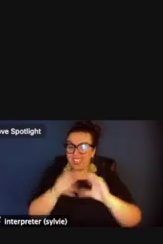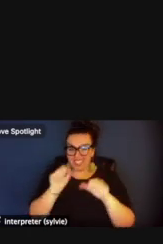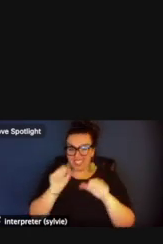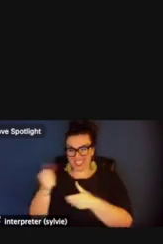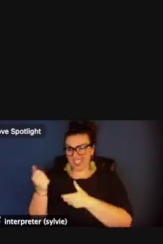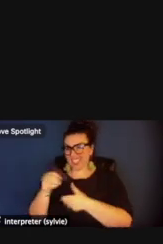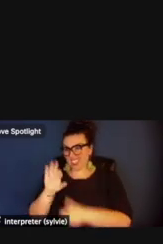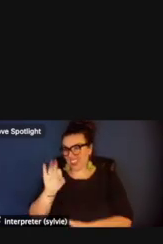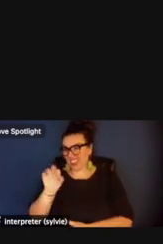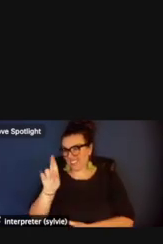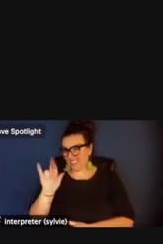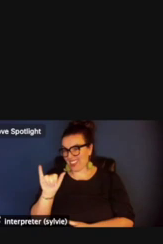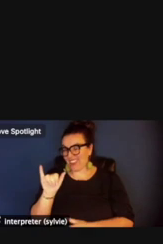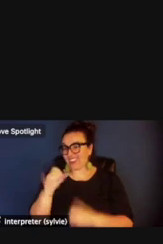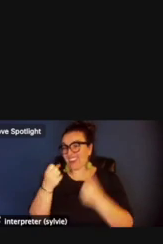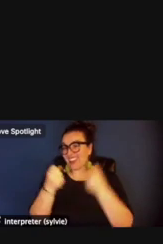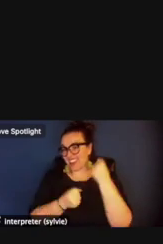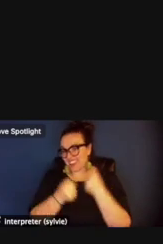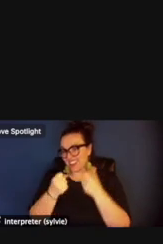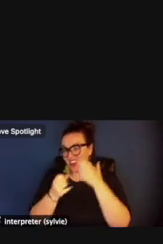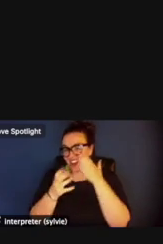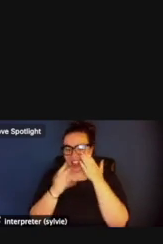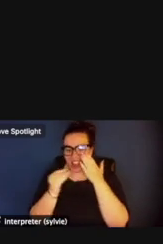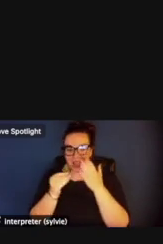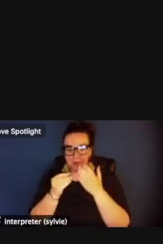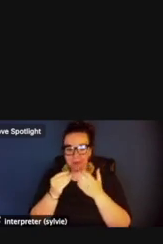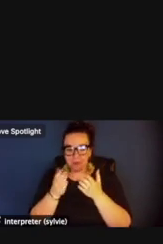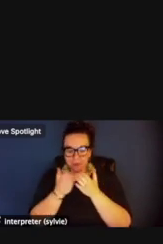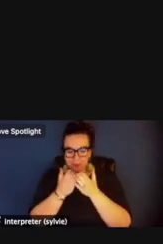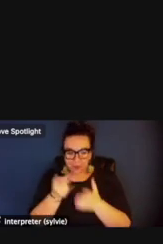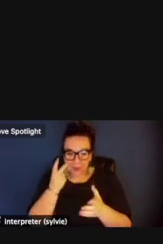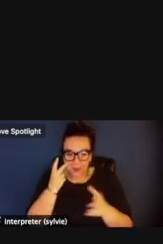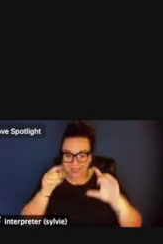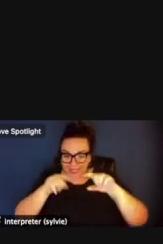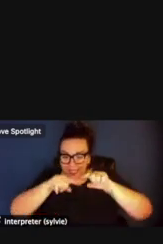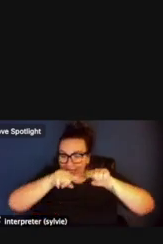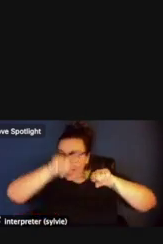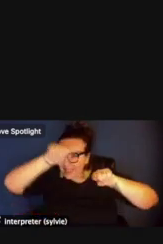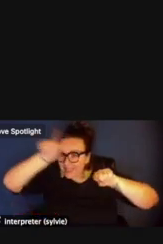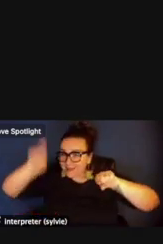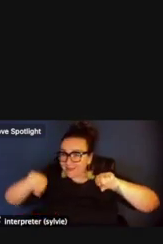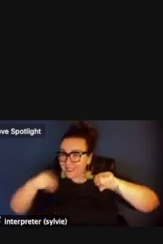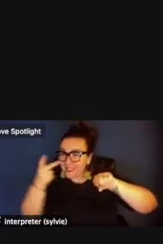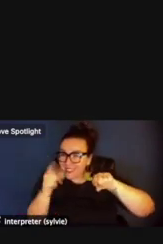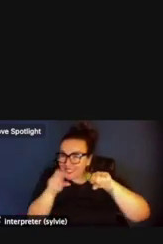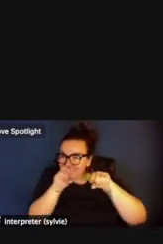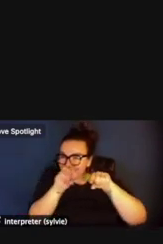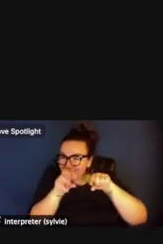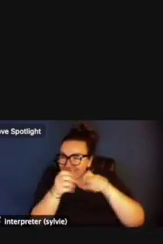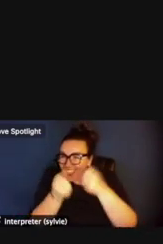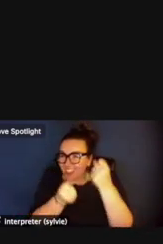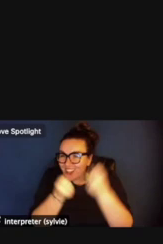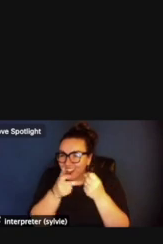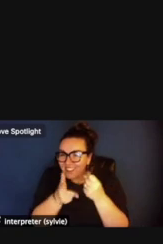there's a car right at the entrance, right there in the middle of the doorway. That's a car right there. Okay, next slide.